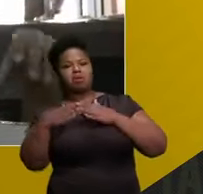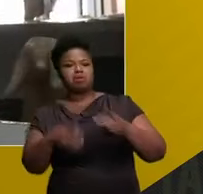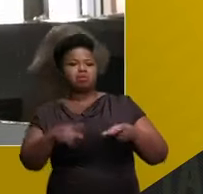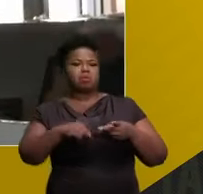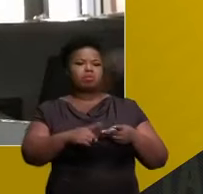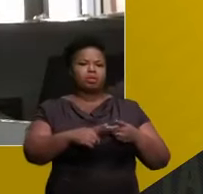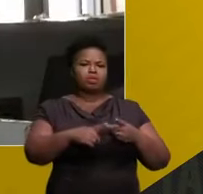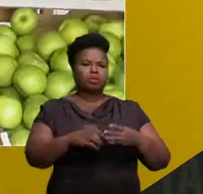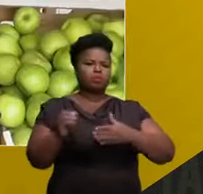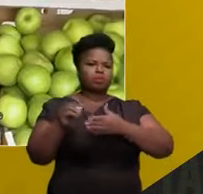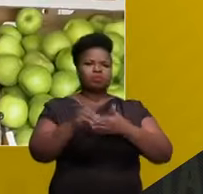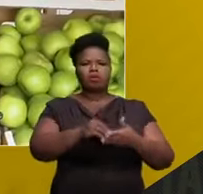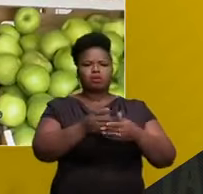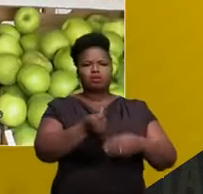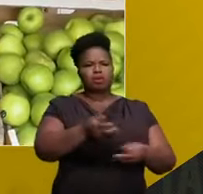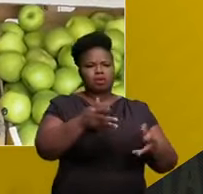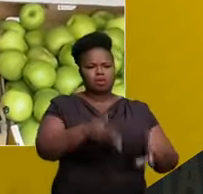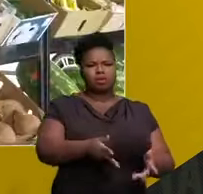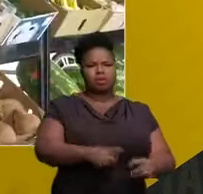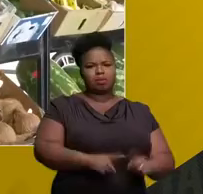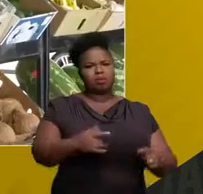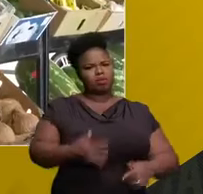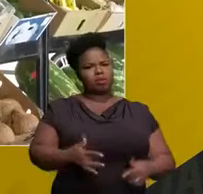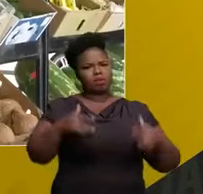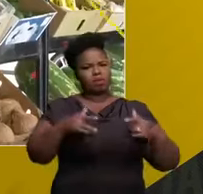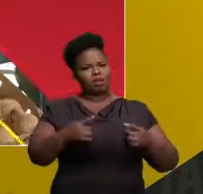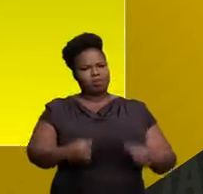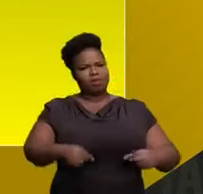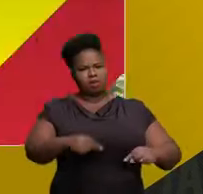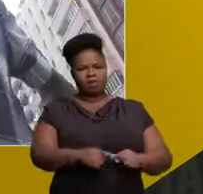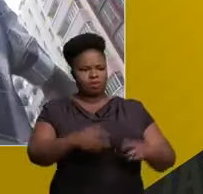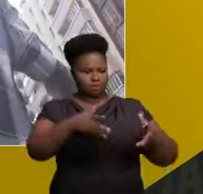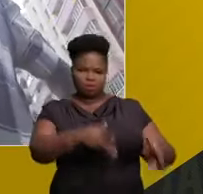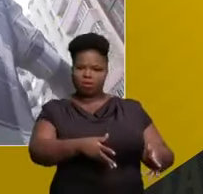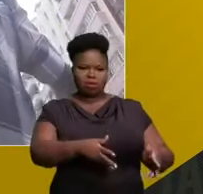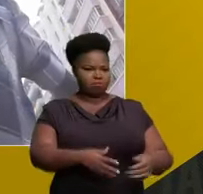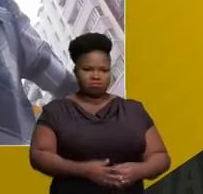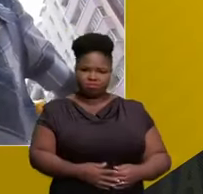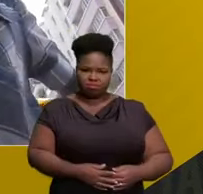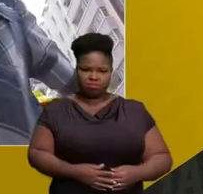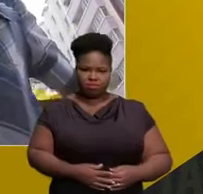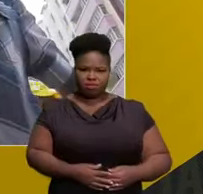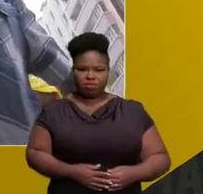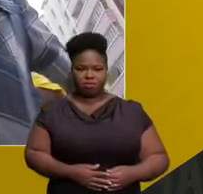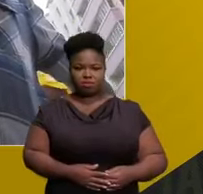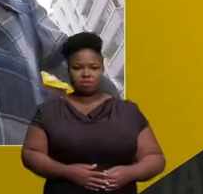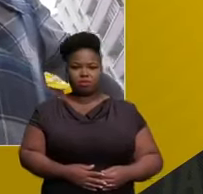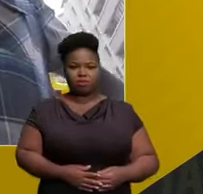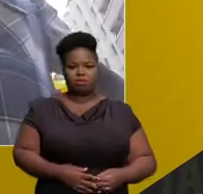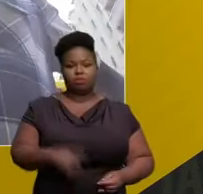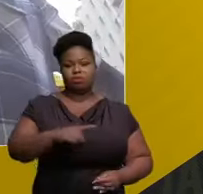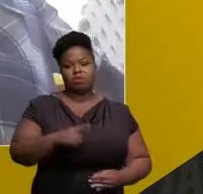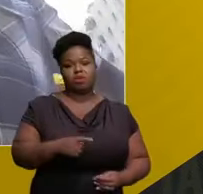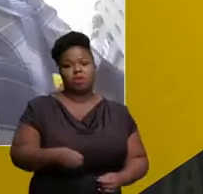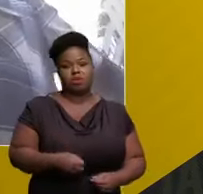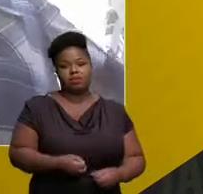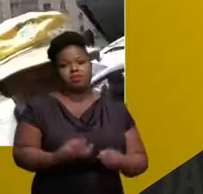here, we invest. But our life is not safe too much here. I'm